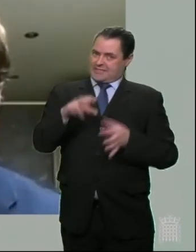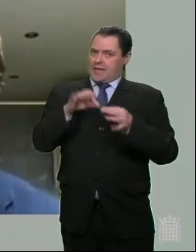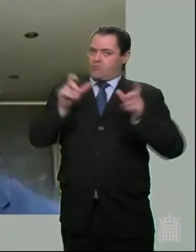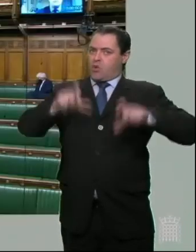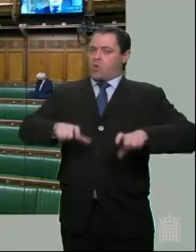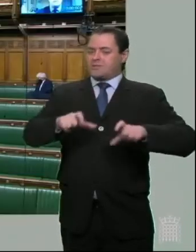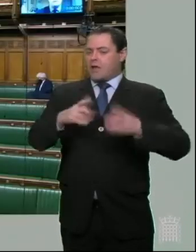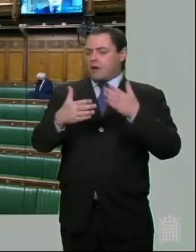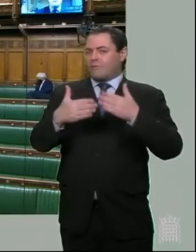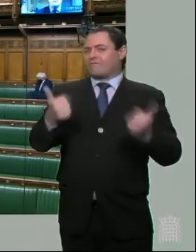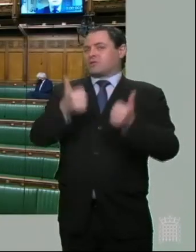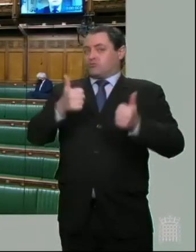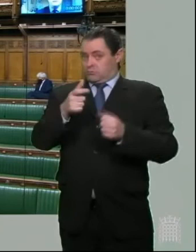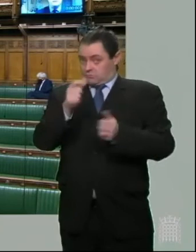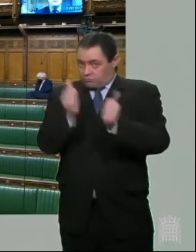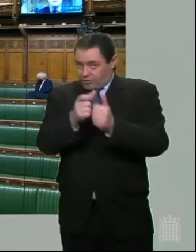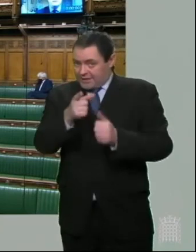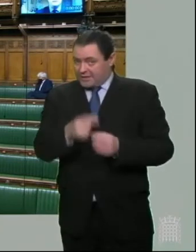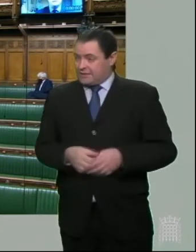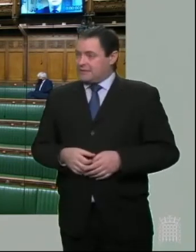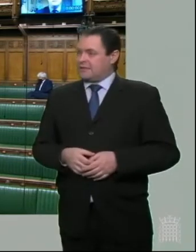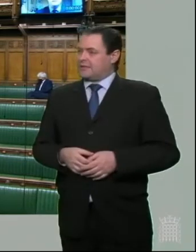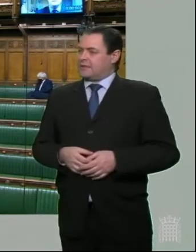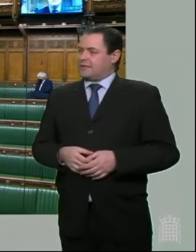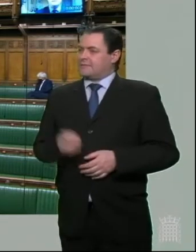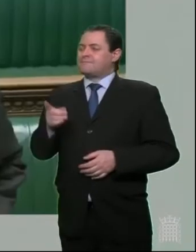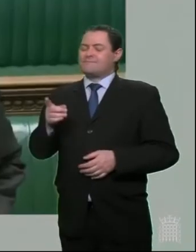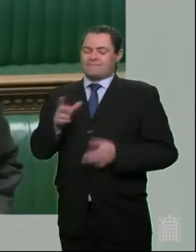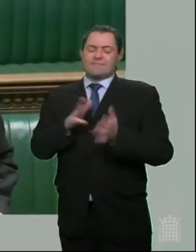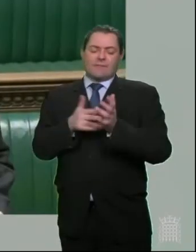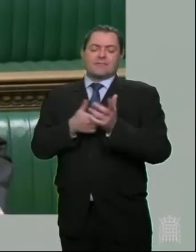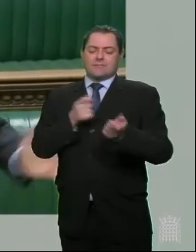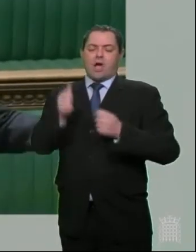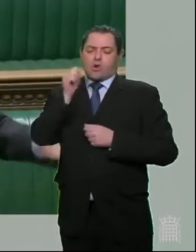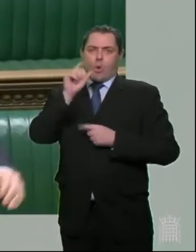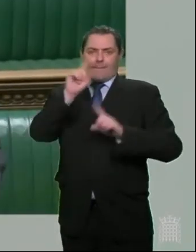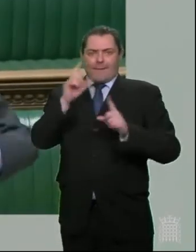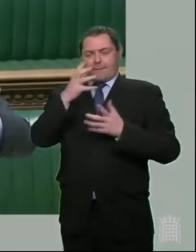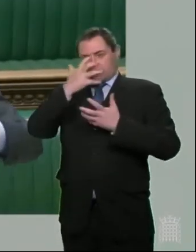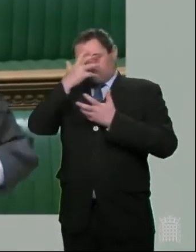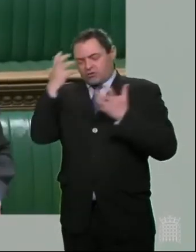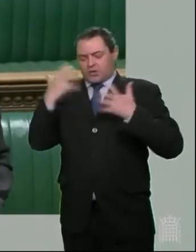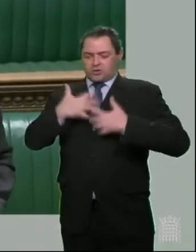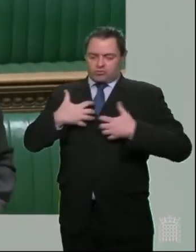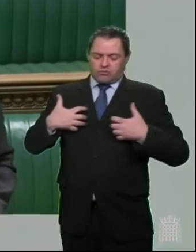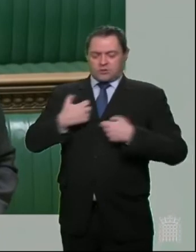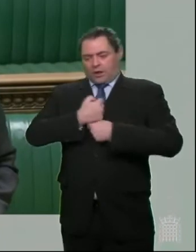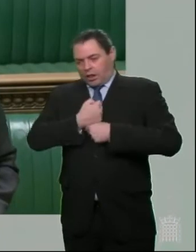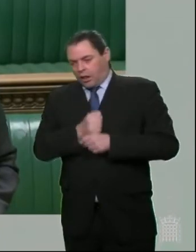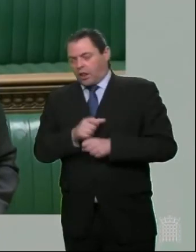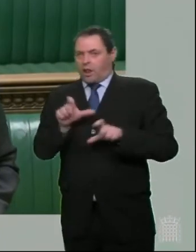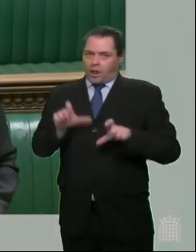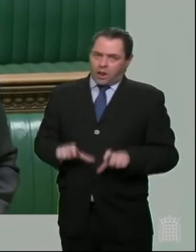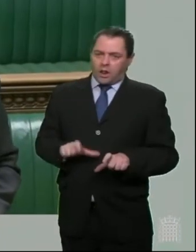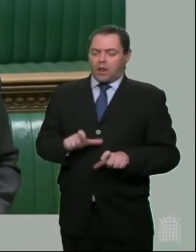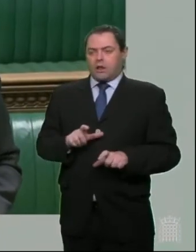restrictions? Mr. Speaker, I know the stress that people are under, and not just school pupils, and he's right to